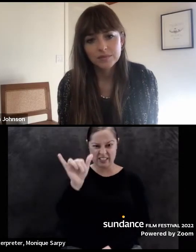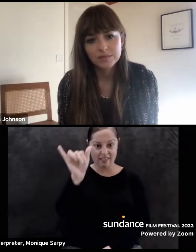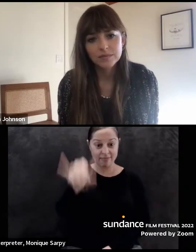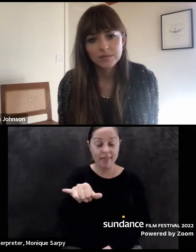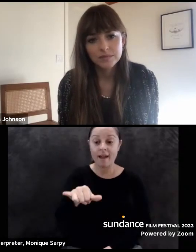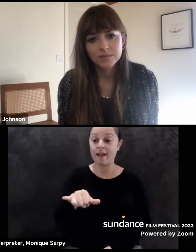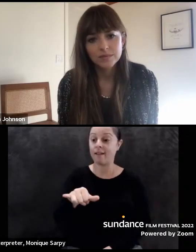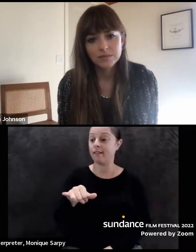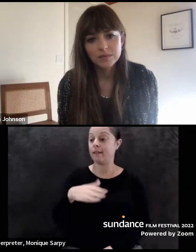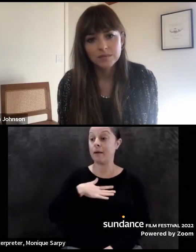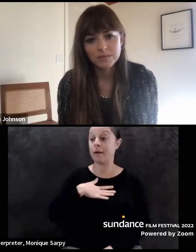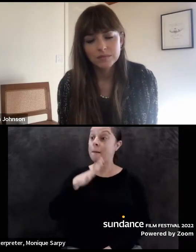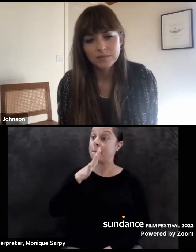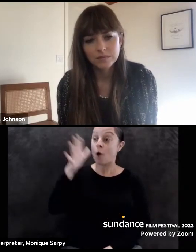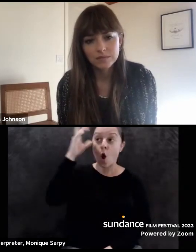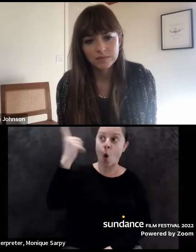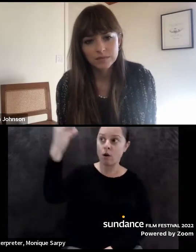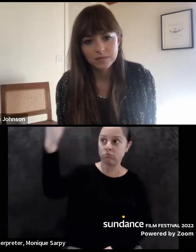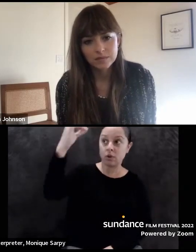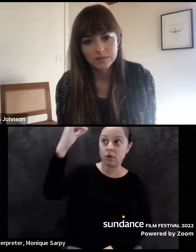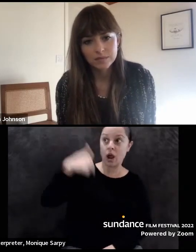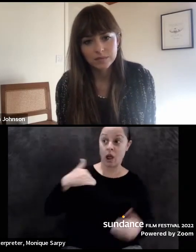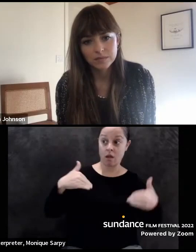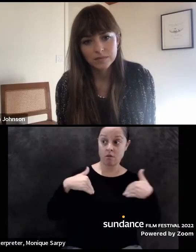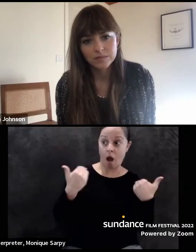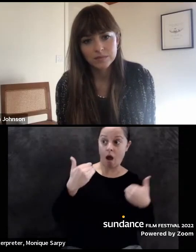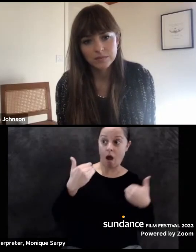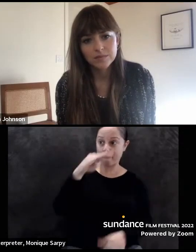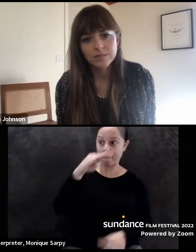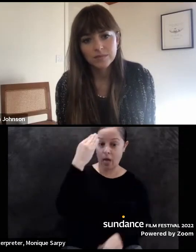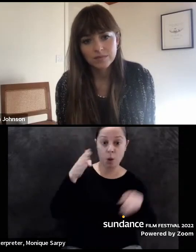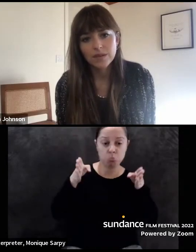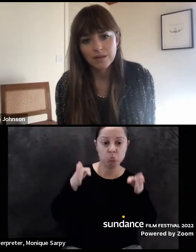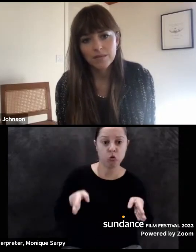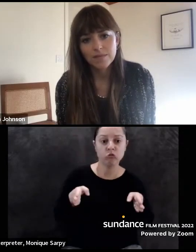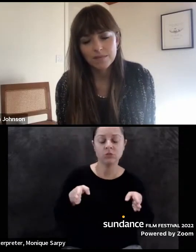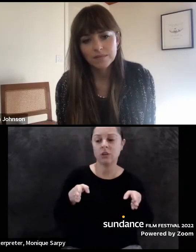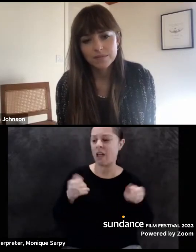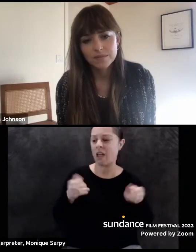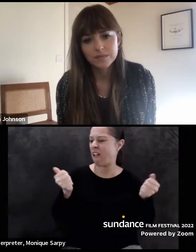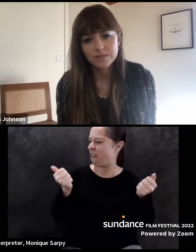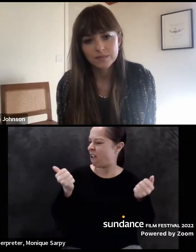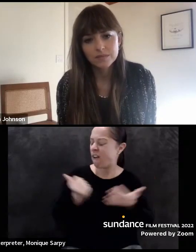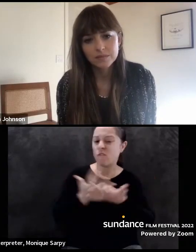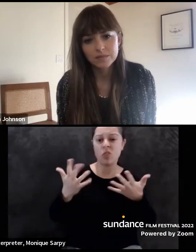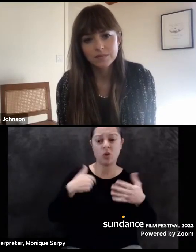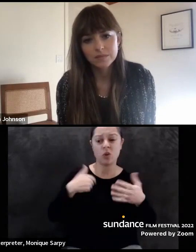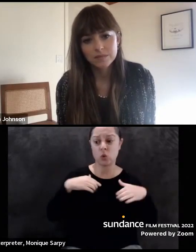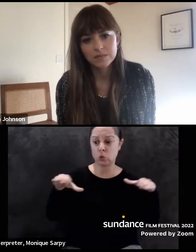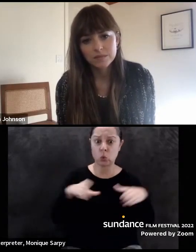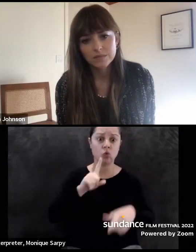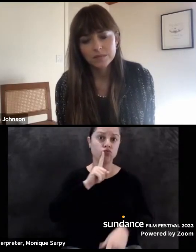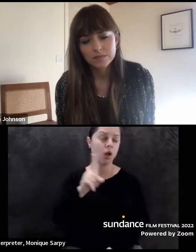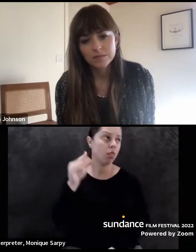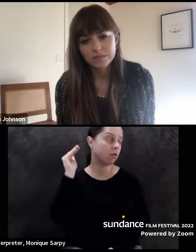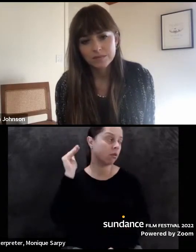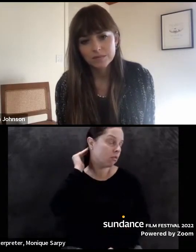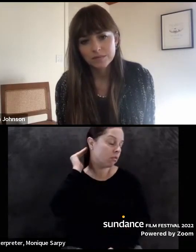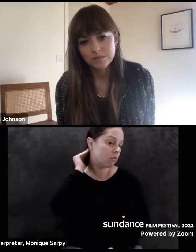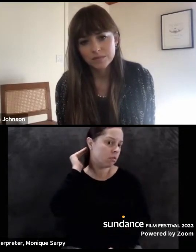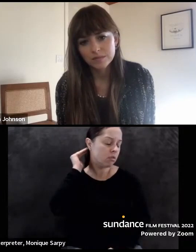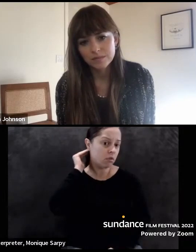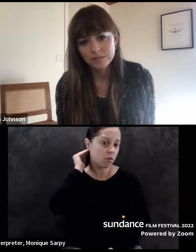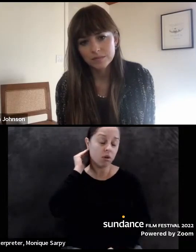Black person, you need to make sure that everything you do, that's in the back of your mind, that people are watching. Obviously, that's a very